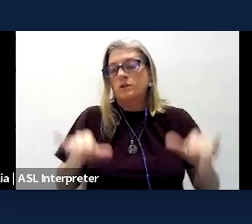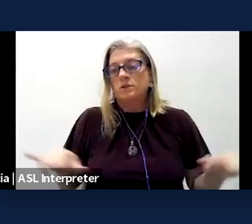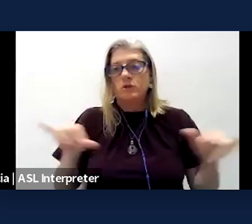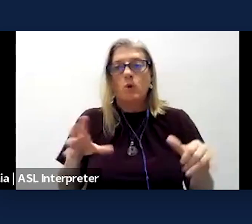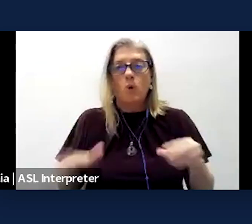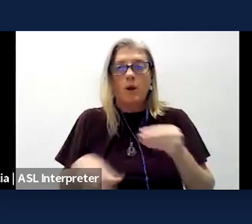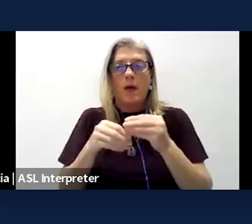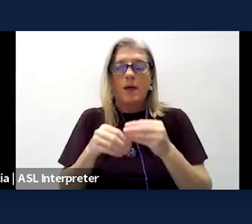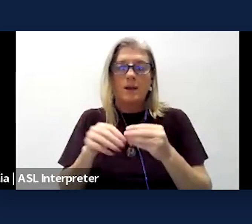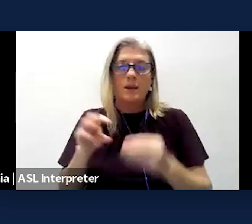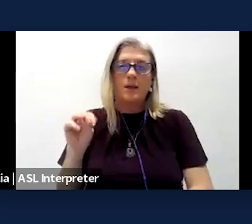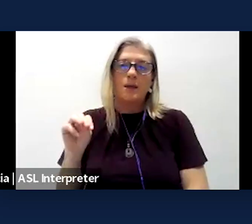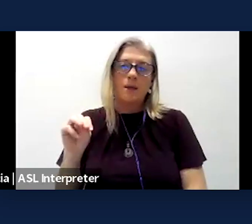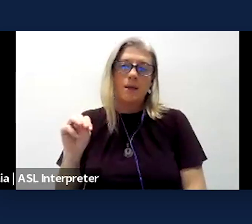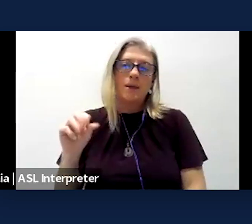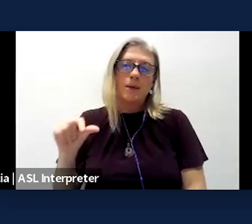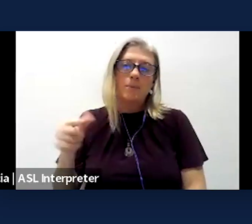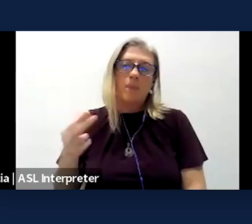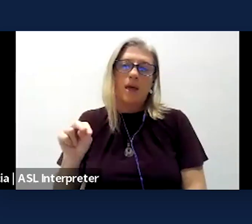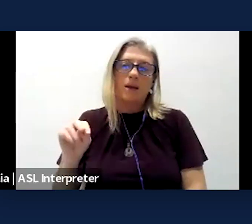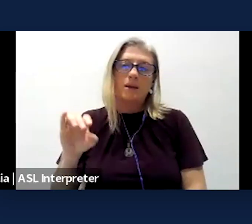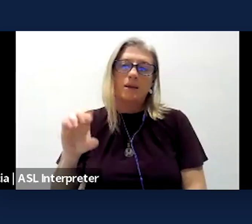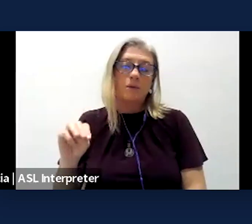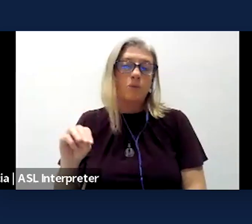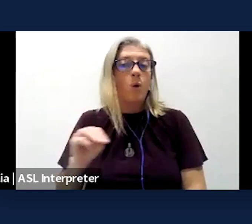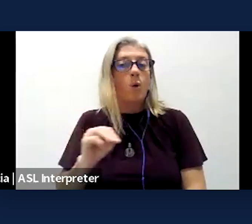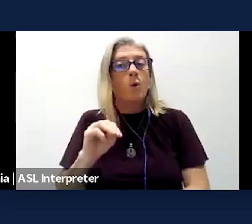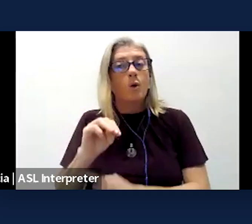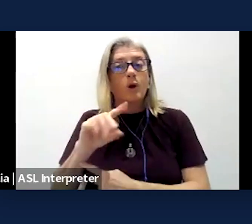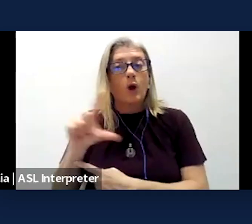magnesium citrate to clean out or go lightly.